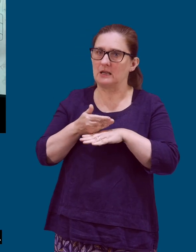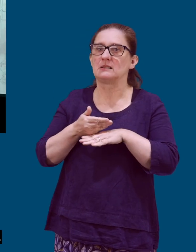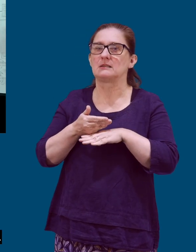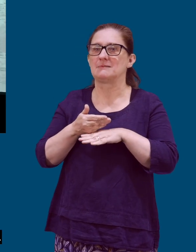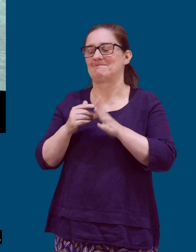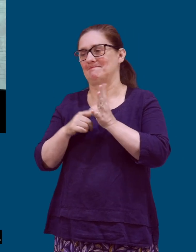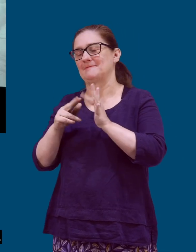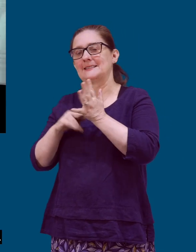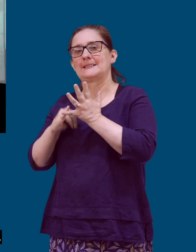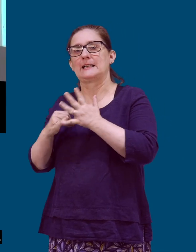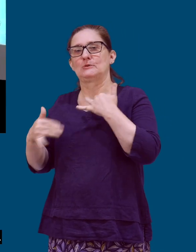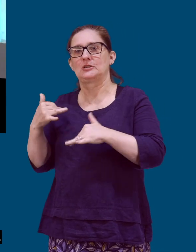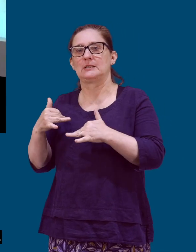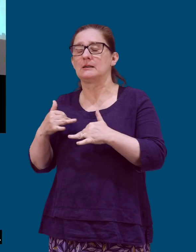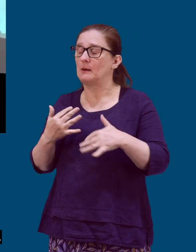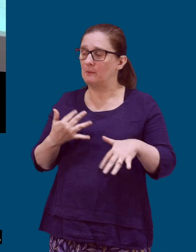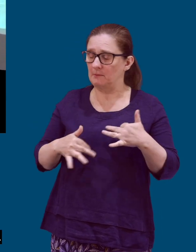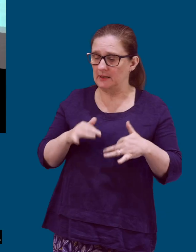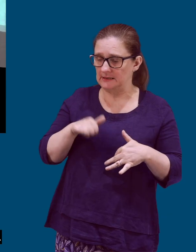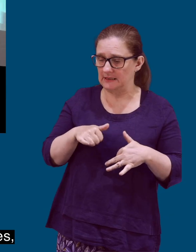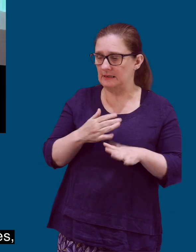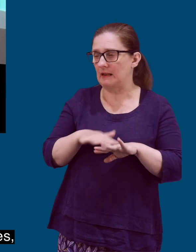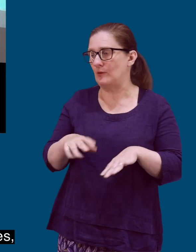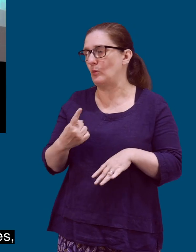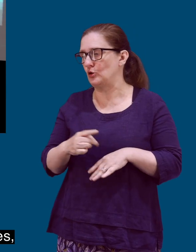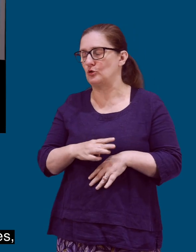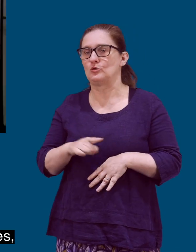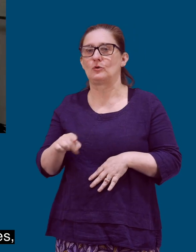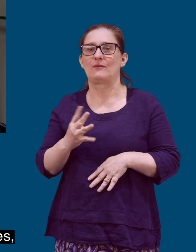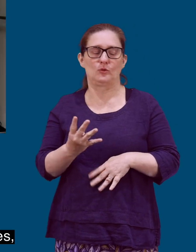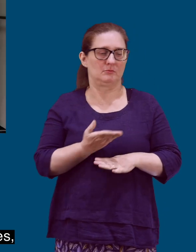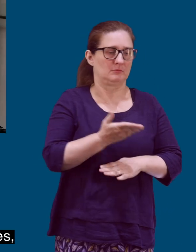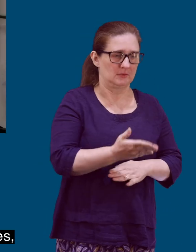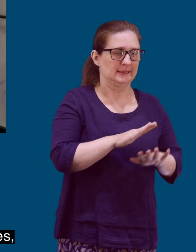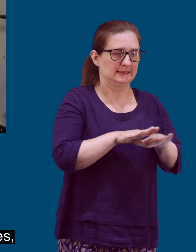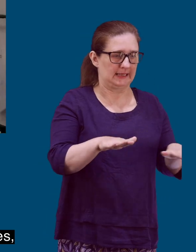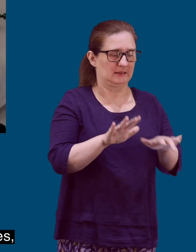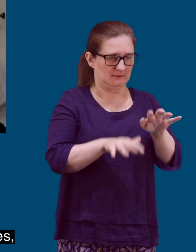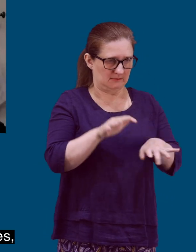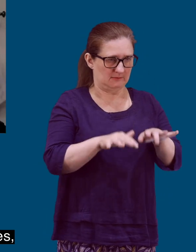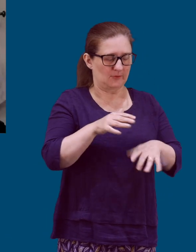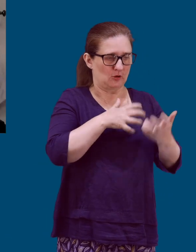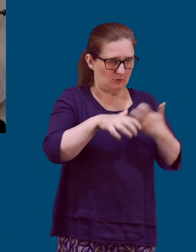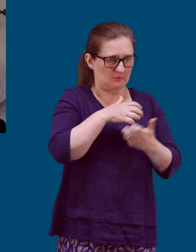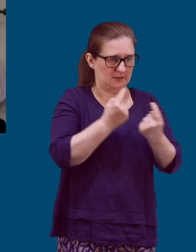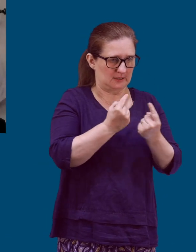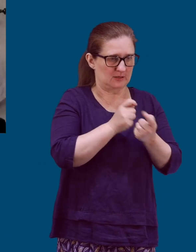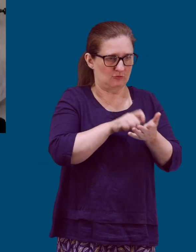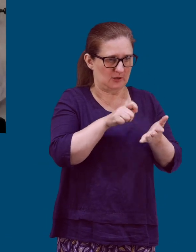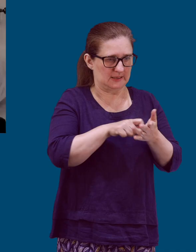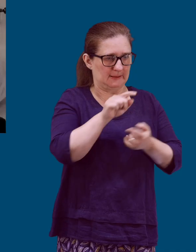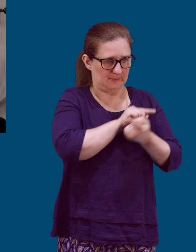machine. Pain? Yes, level 1 to 4. Desk, complex concepts, items, theories, writing,